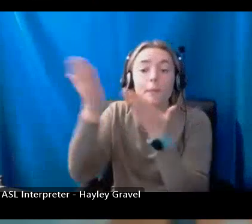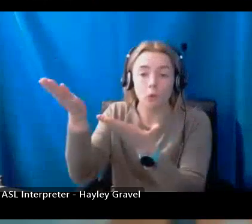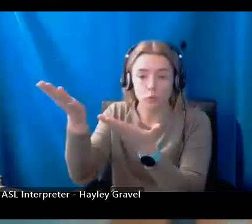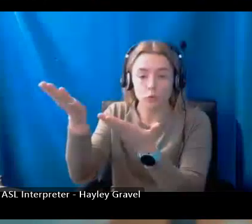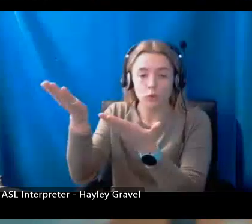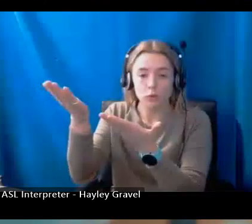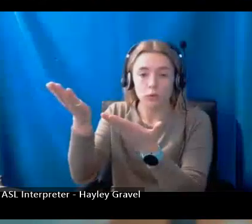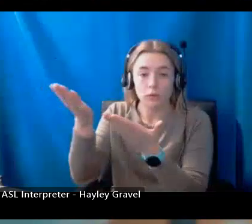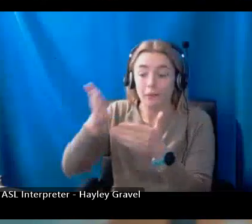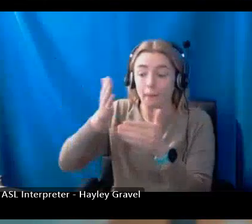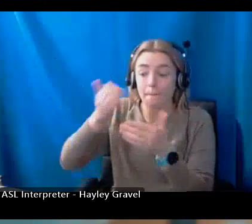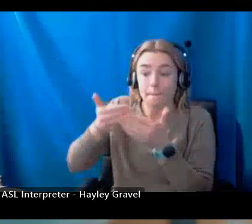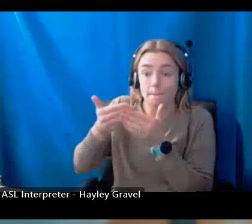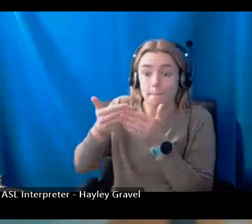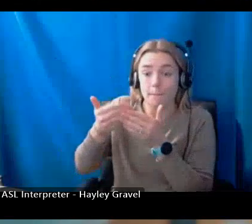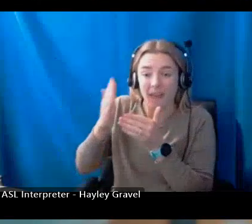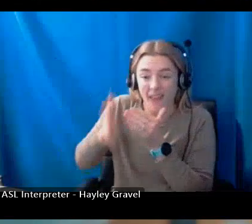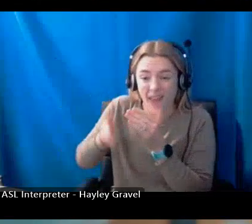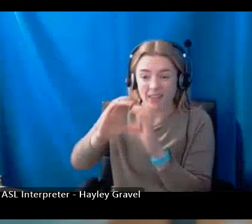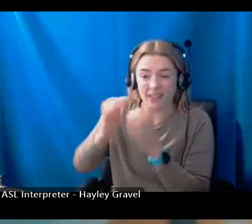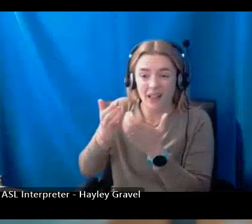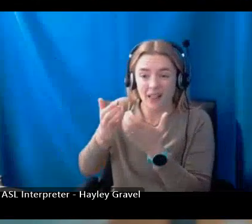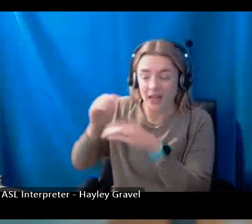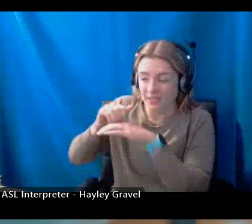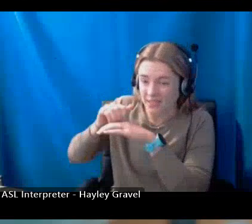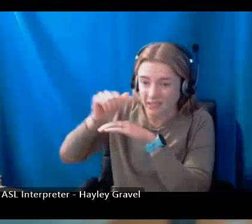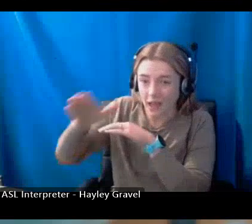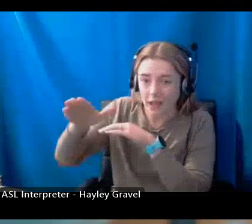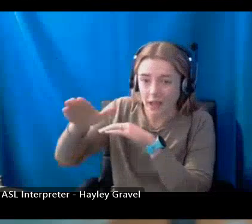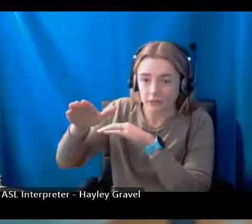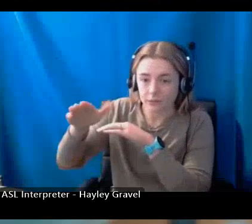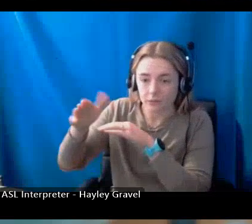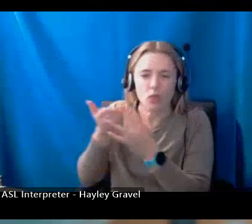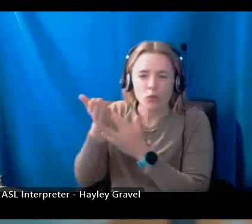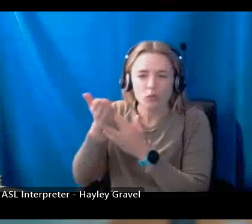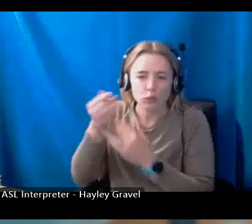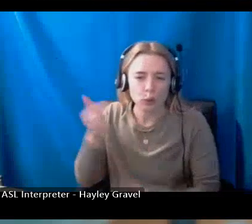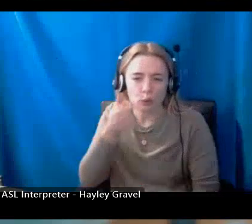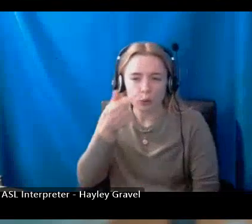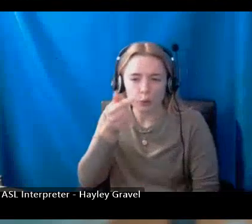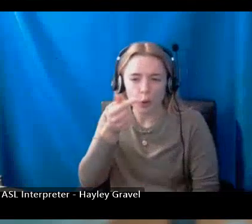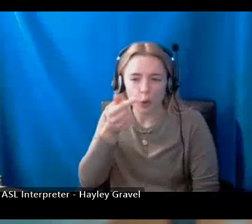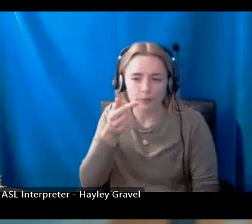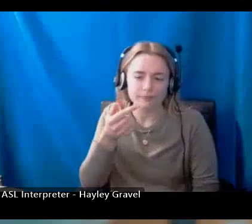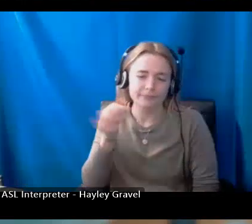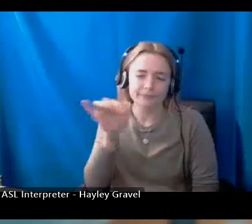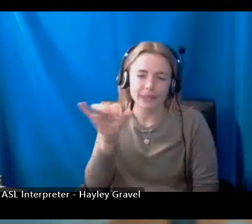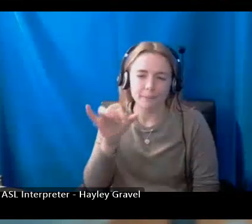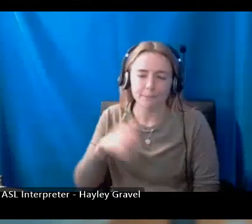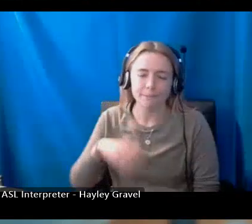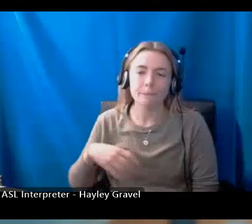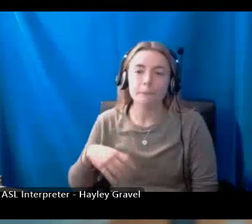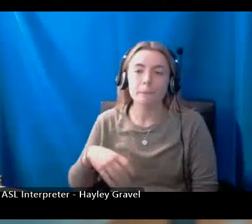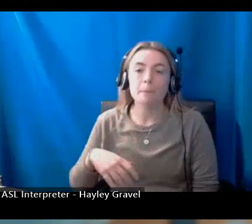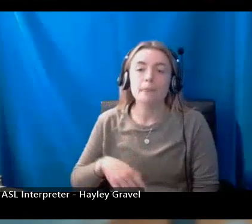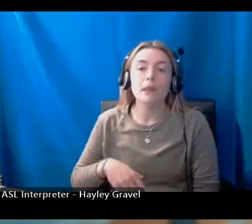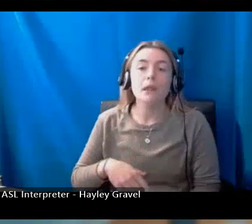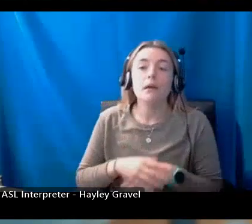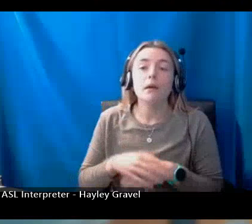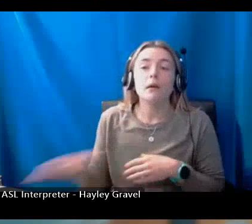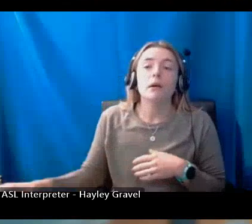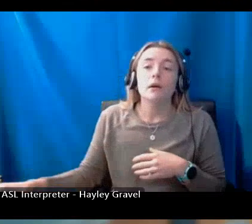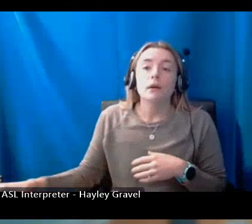sent to me via Google like you do all your other assignments, okay? And there may be some